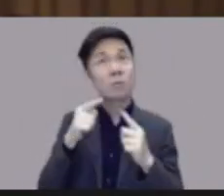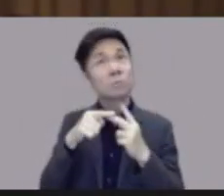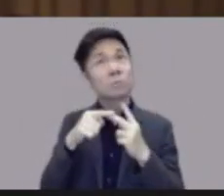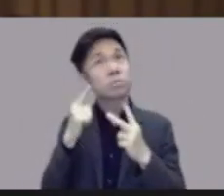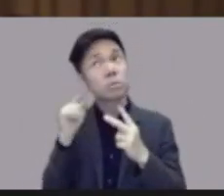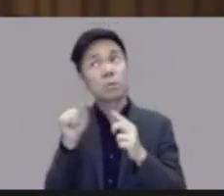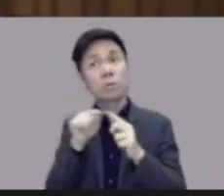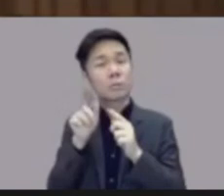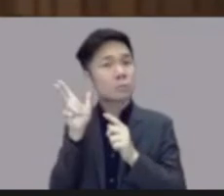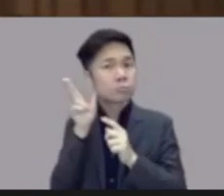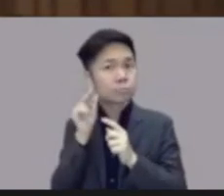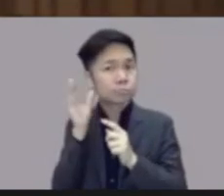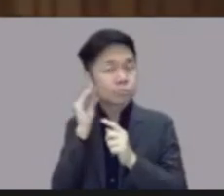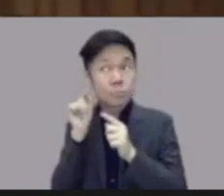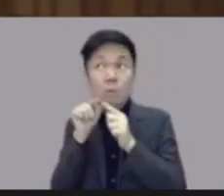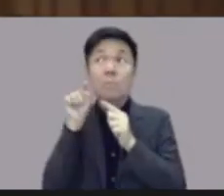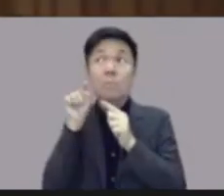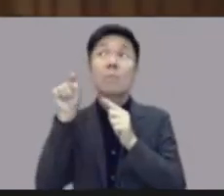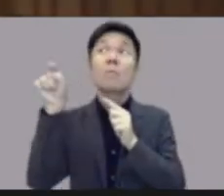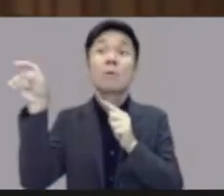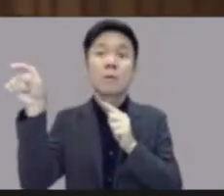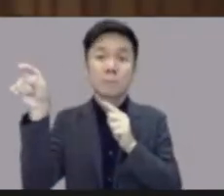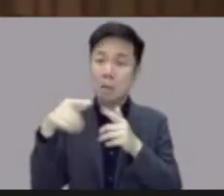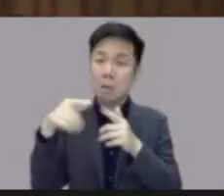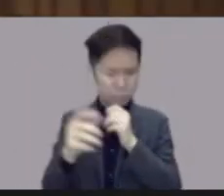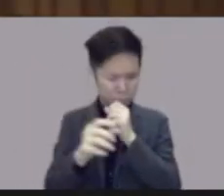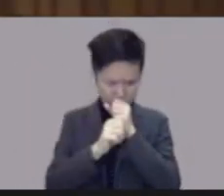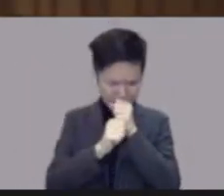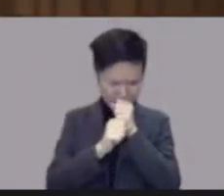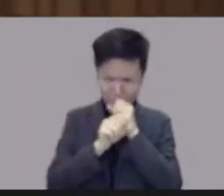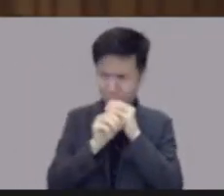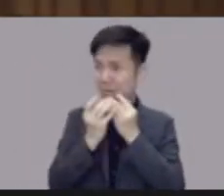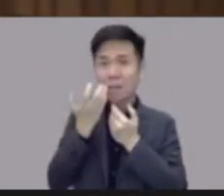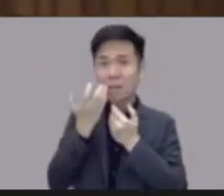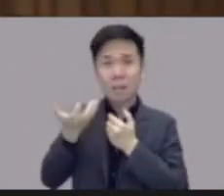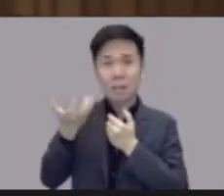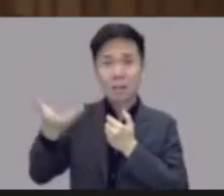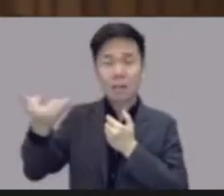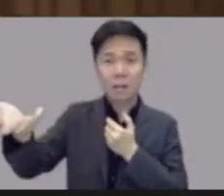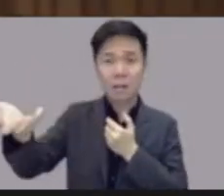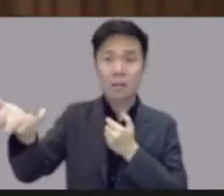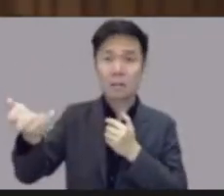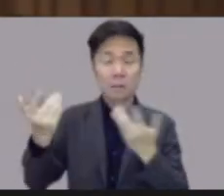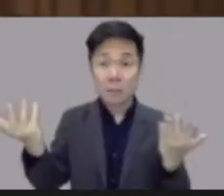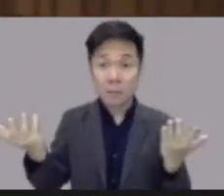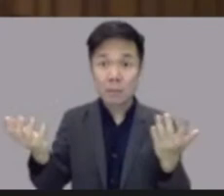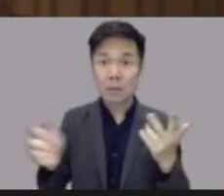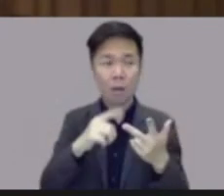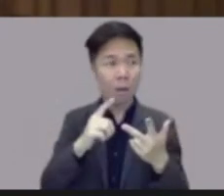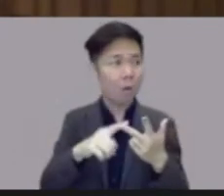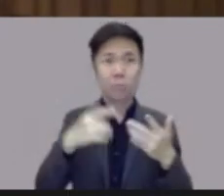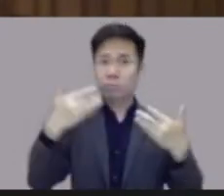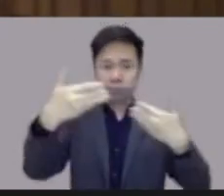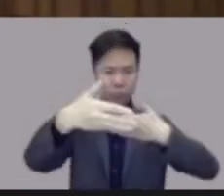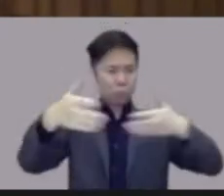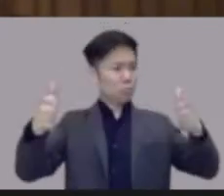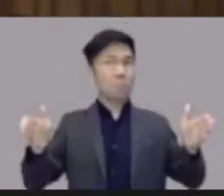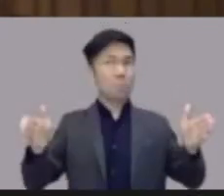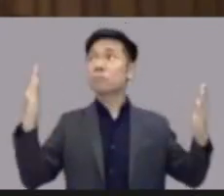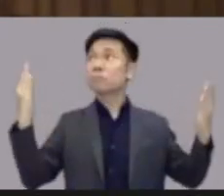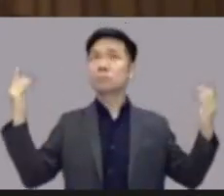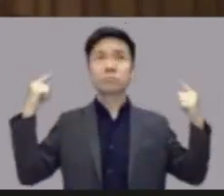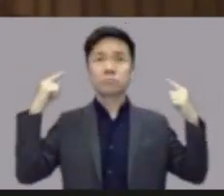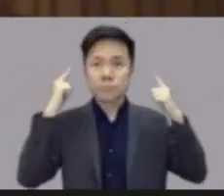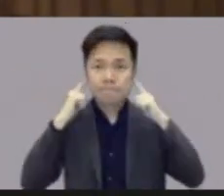to personal or confidential data leaking of information due to inadequate sound proving and or